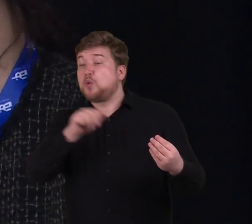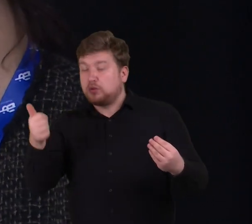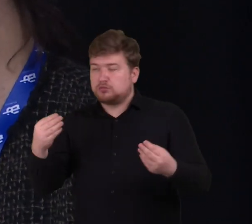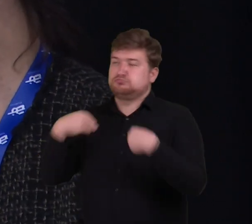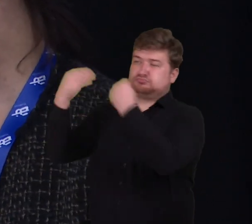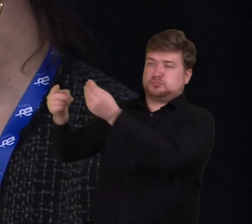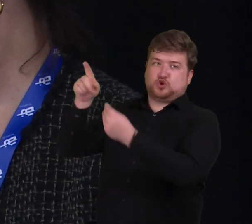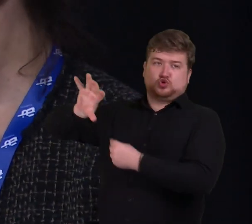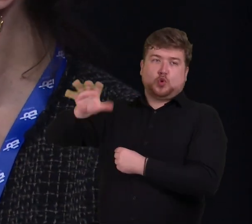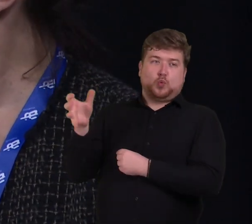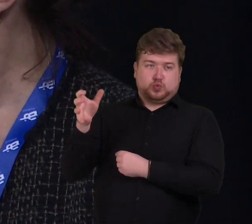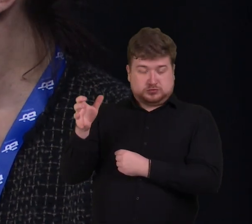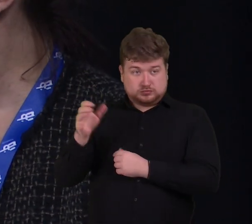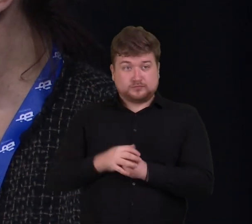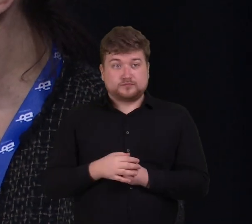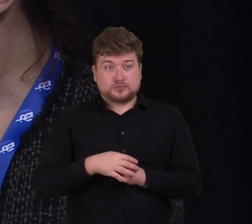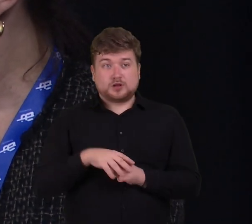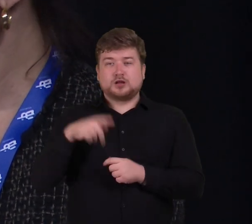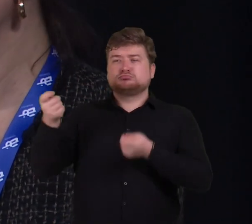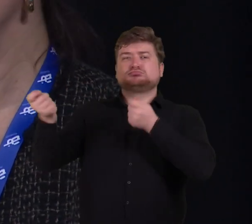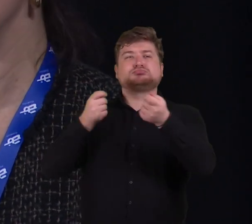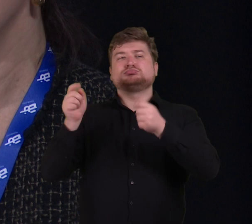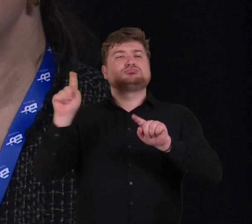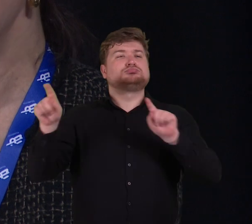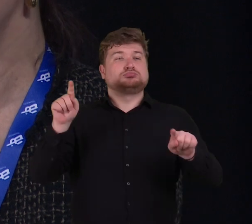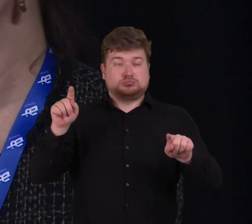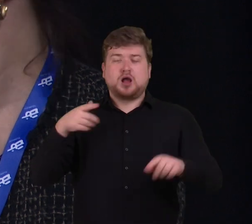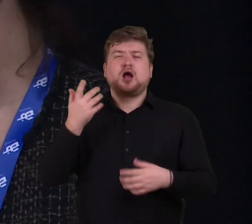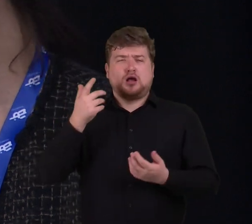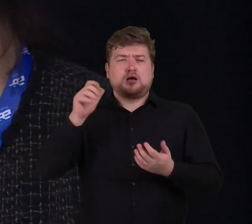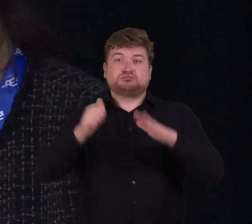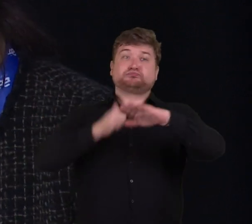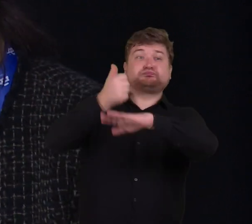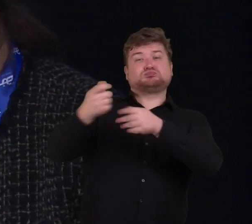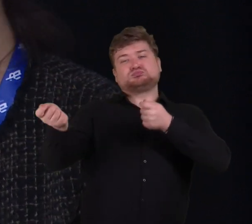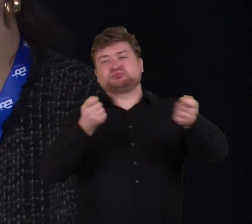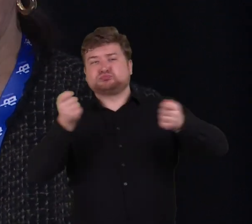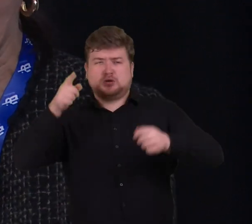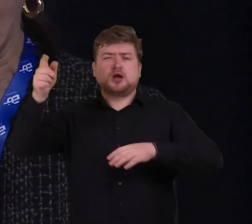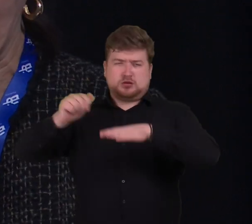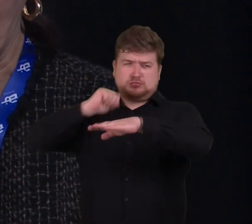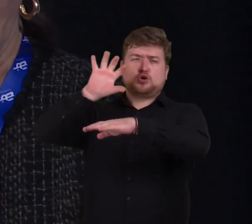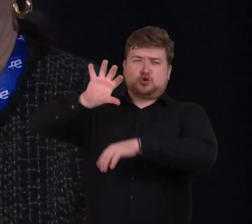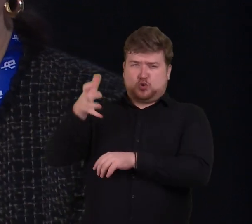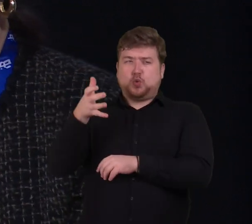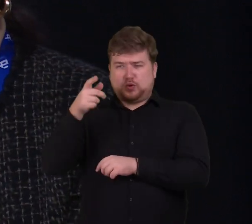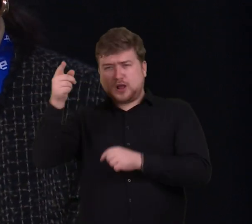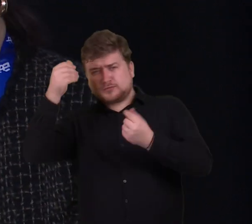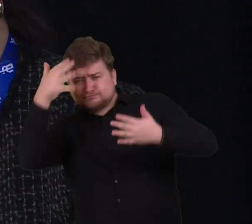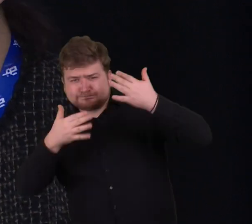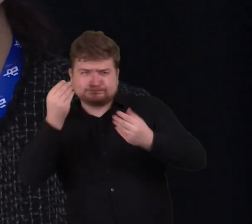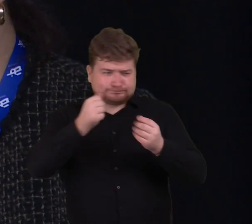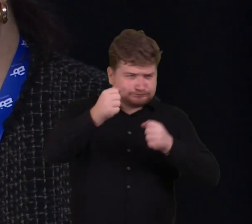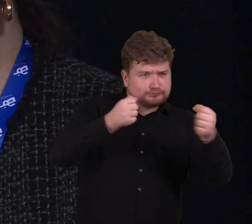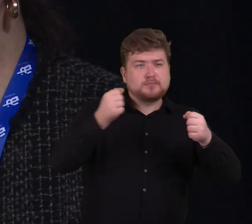fact, by the National Agency for Territorial Cohesion, ANCT, which I represent today. And in